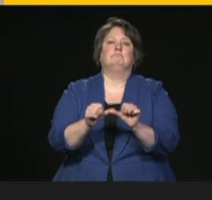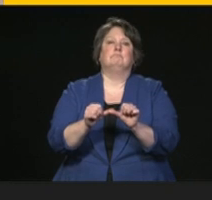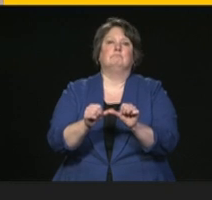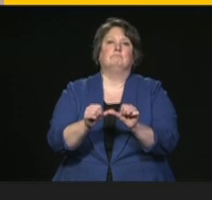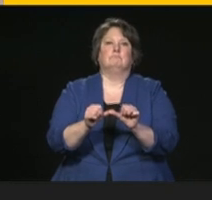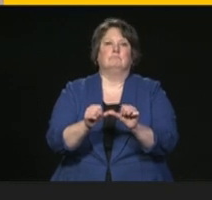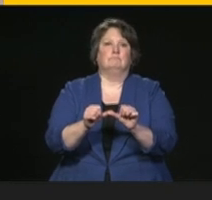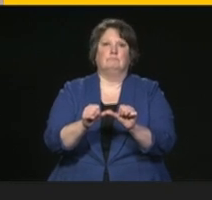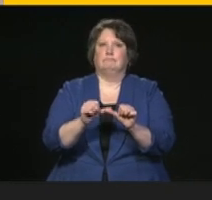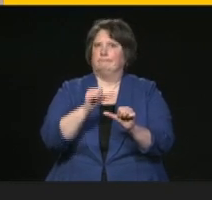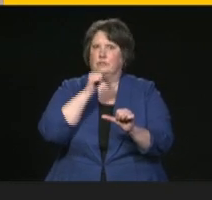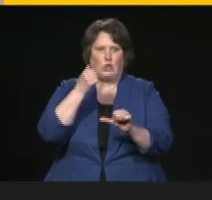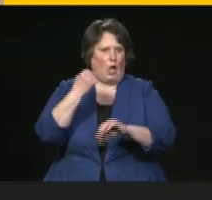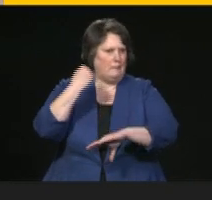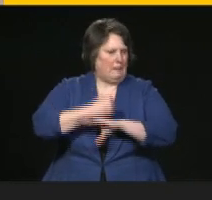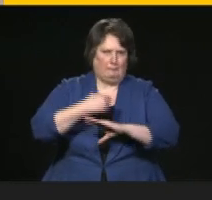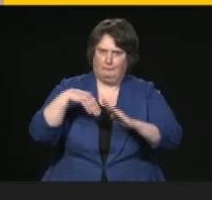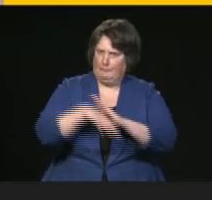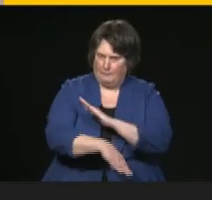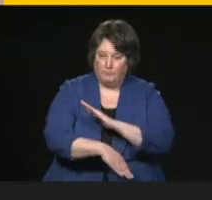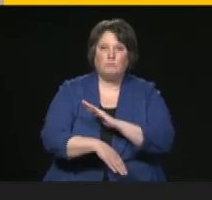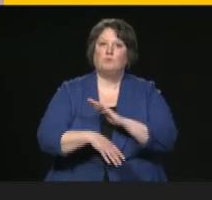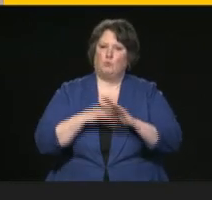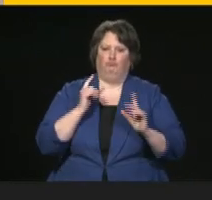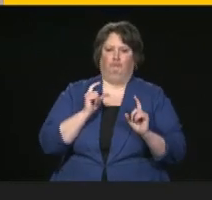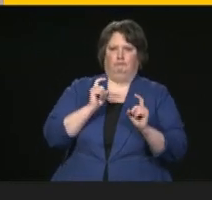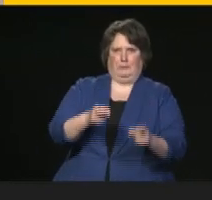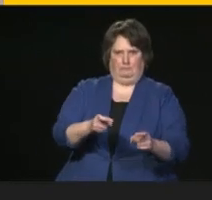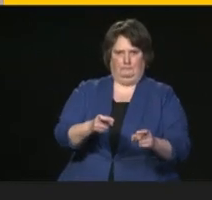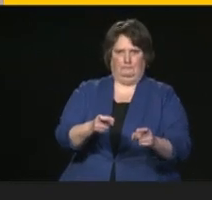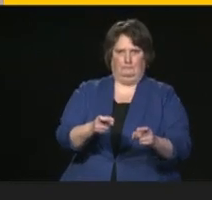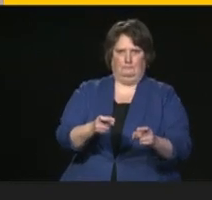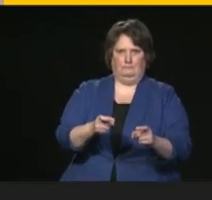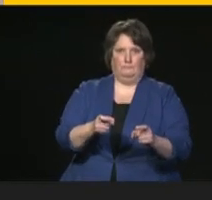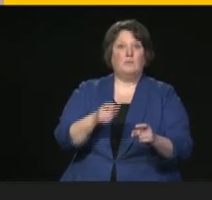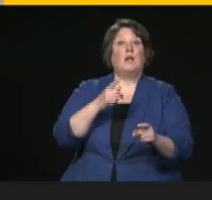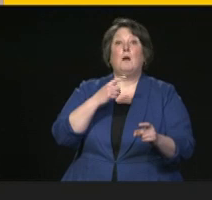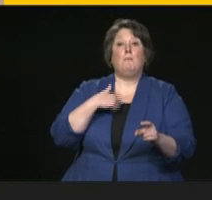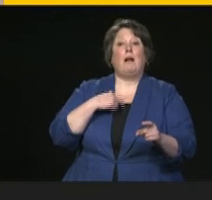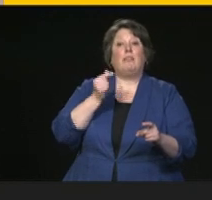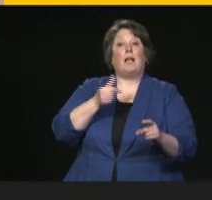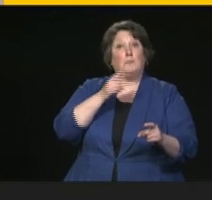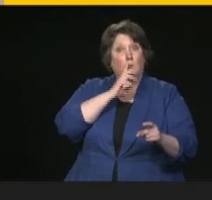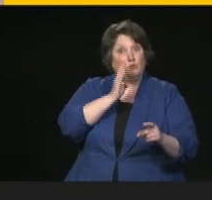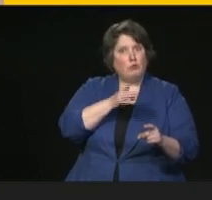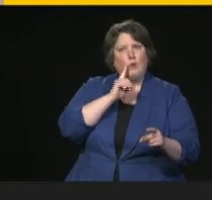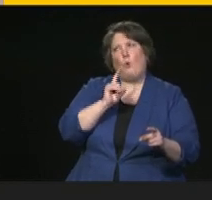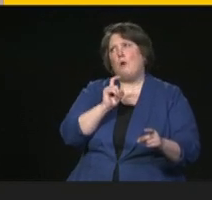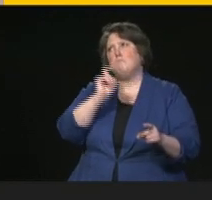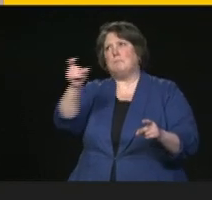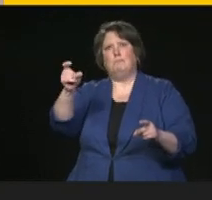funding so that they can offer new loans